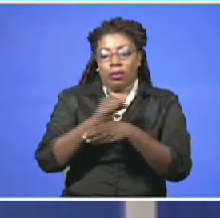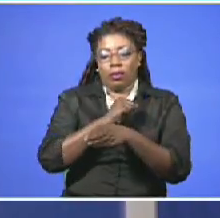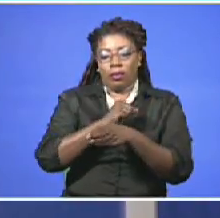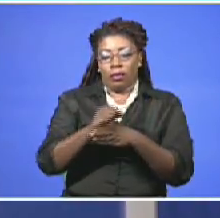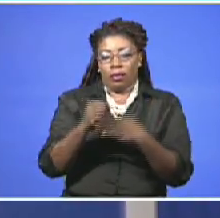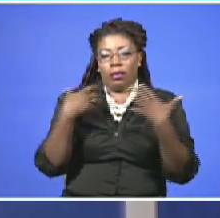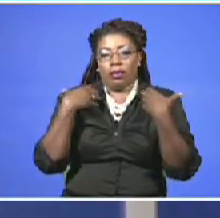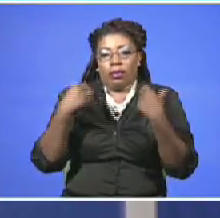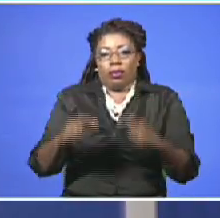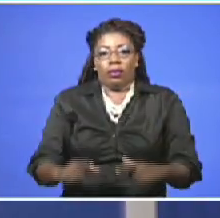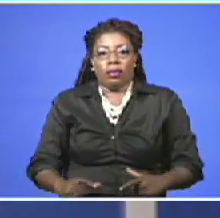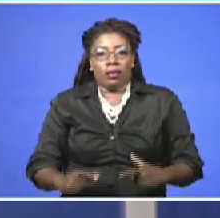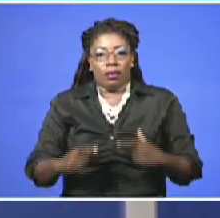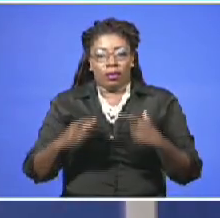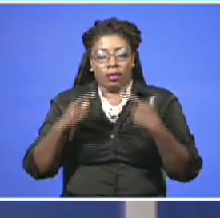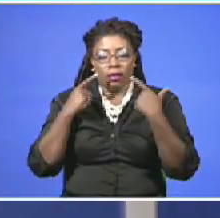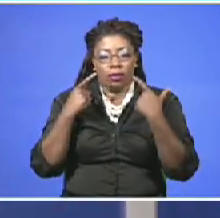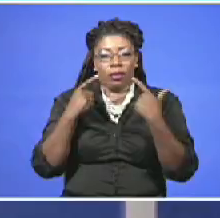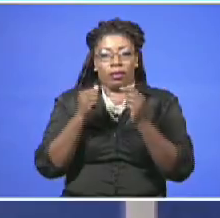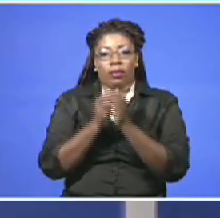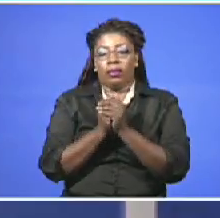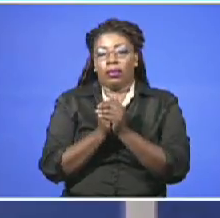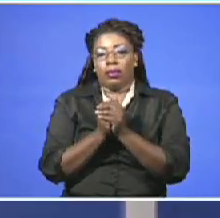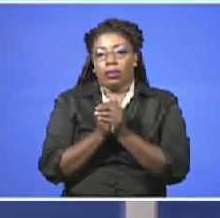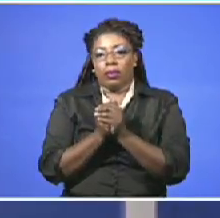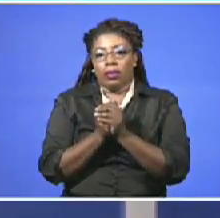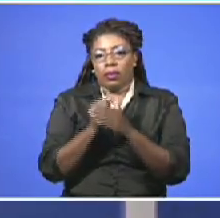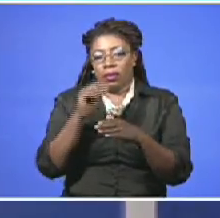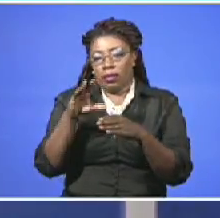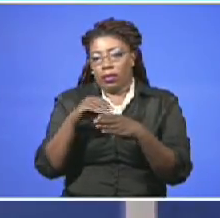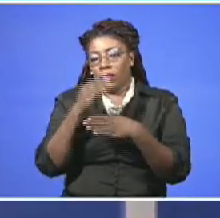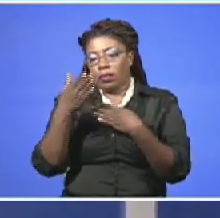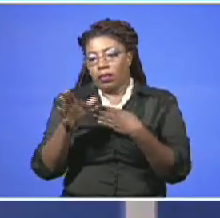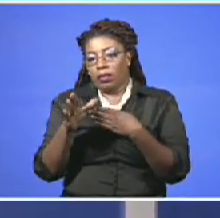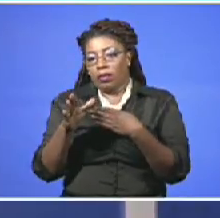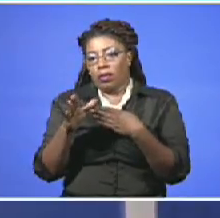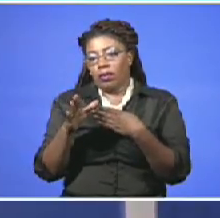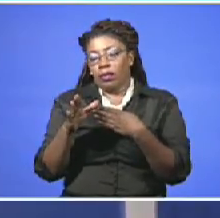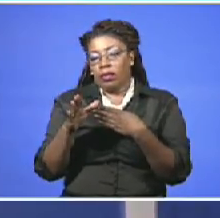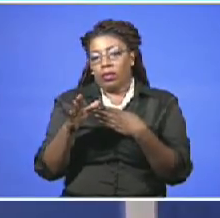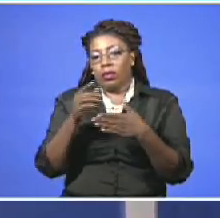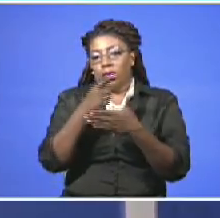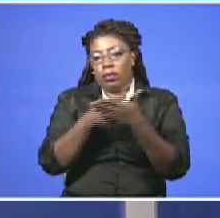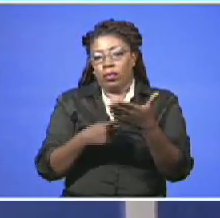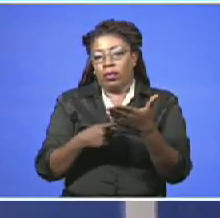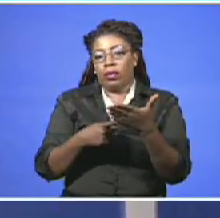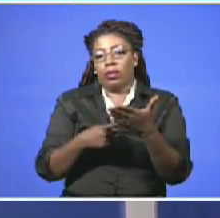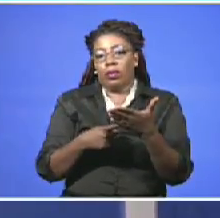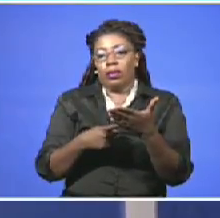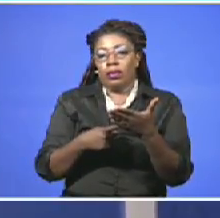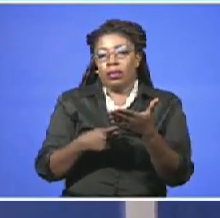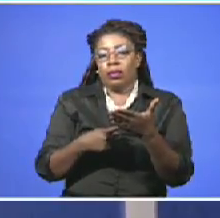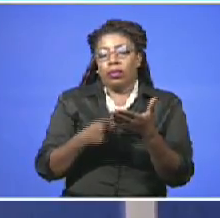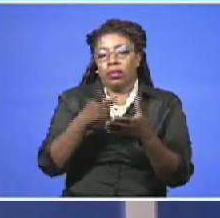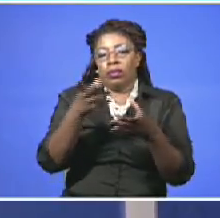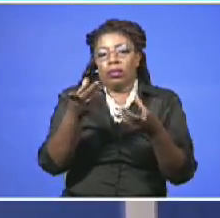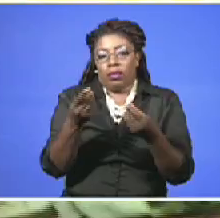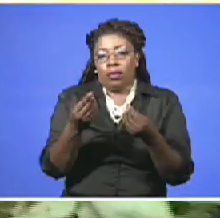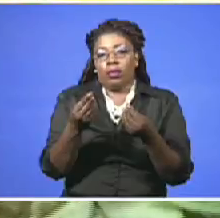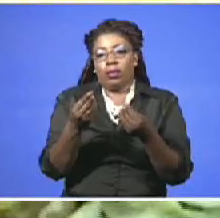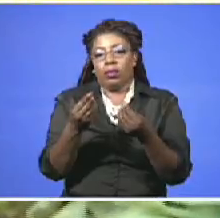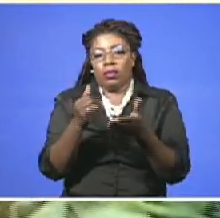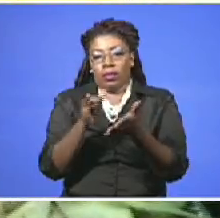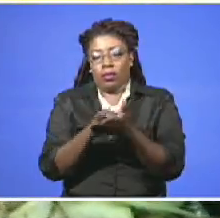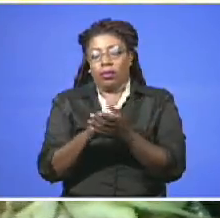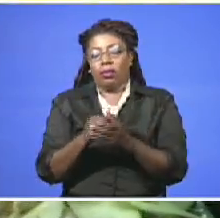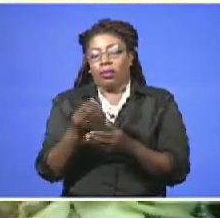healthier lifestyles. In the conclusion of the Matters of the Heart series, we take a look at what it takes to do just that. Eating